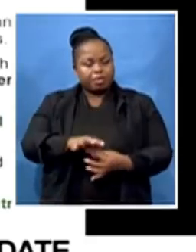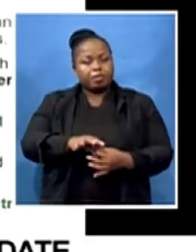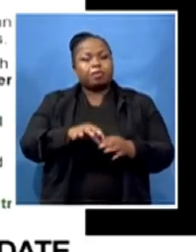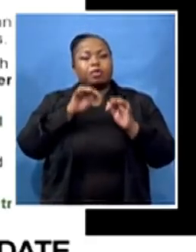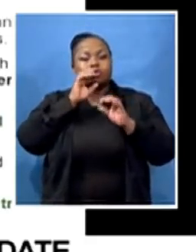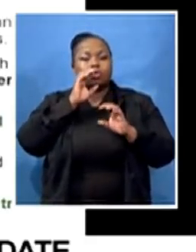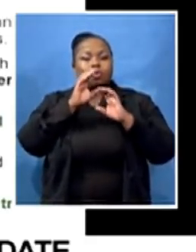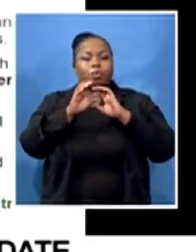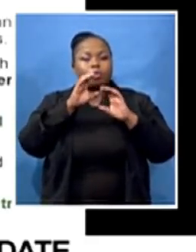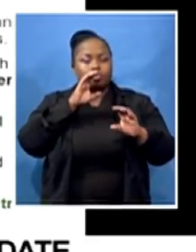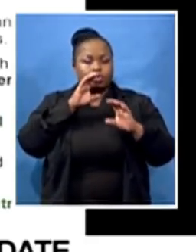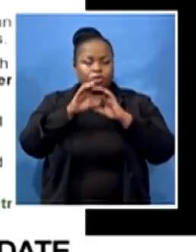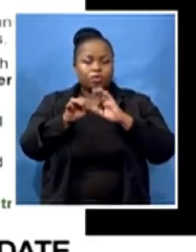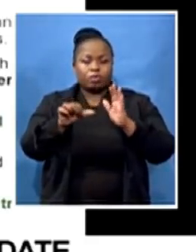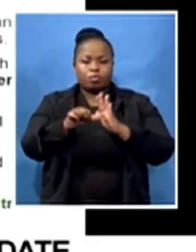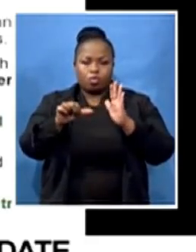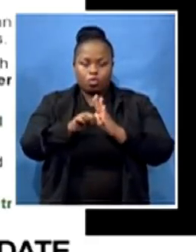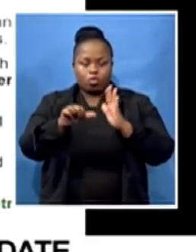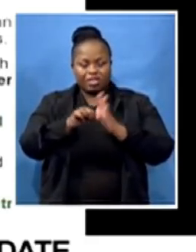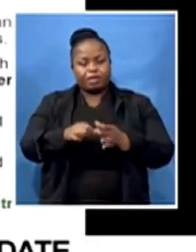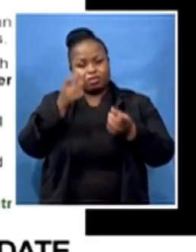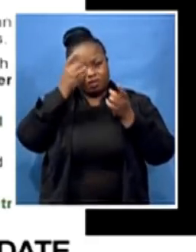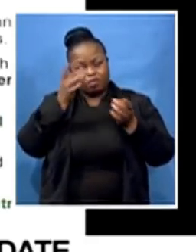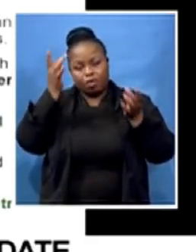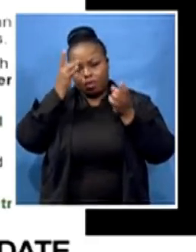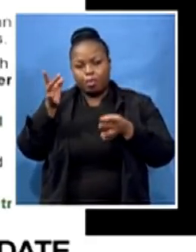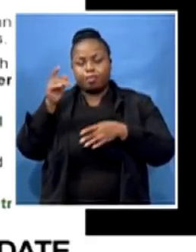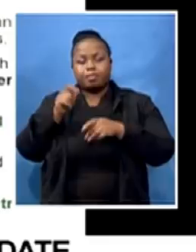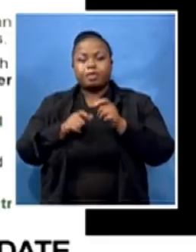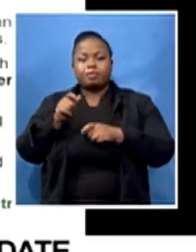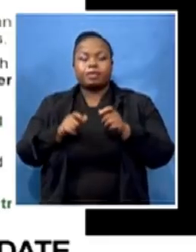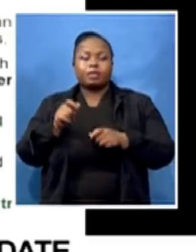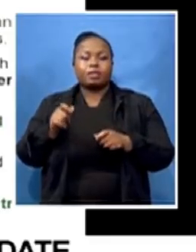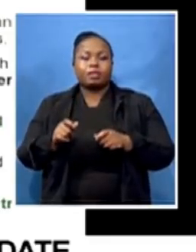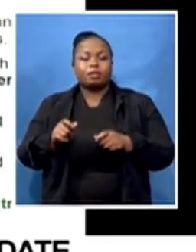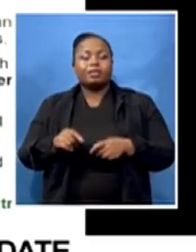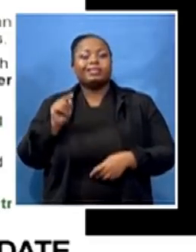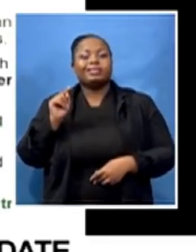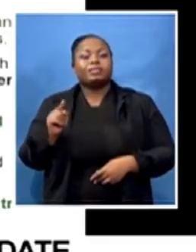message. And this has happened and is continuing.